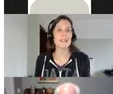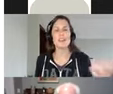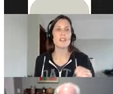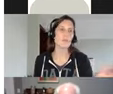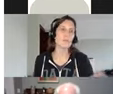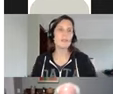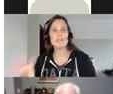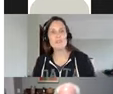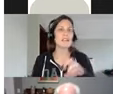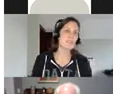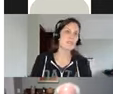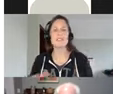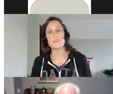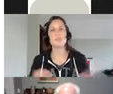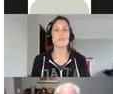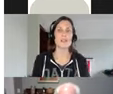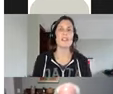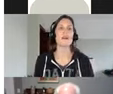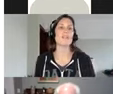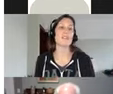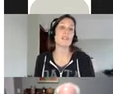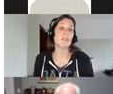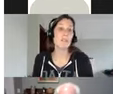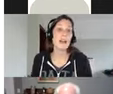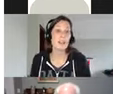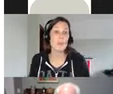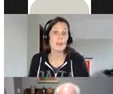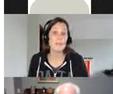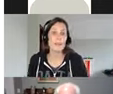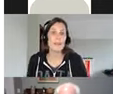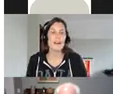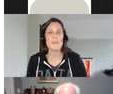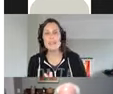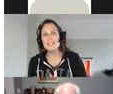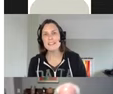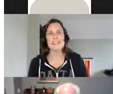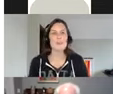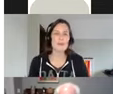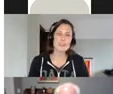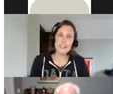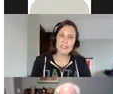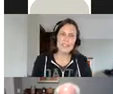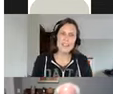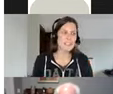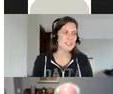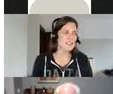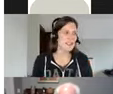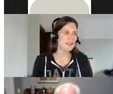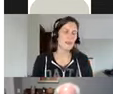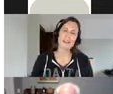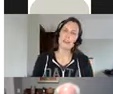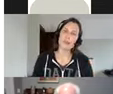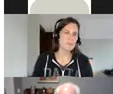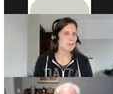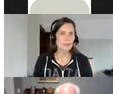know, I used like individual blues and reds and greens and purples, you might have seen a different pattern as well. And just in case anybody was looking at the legend,